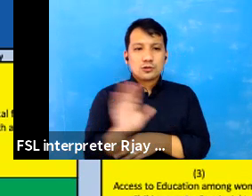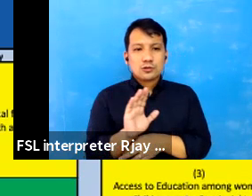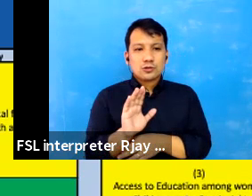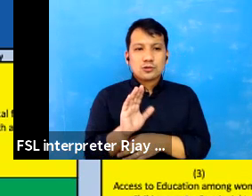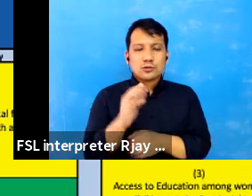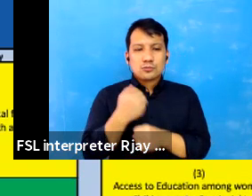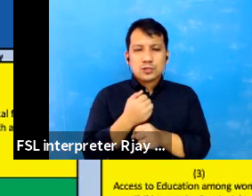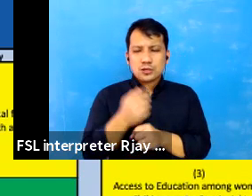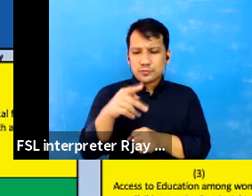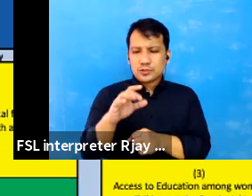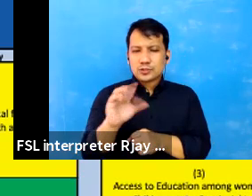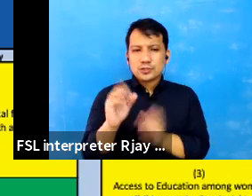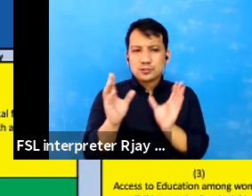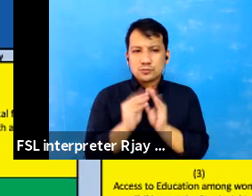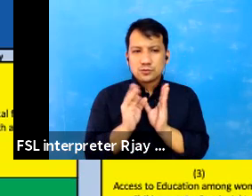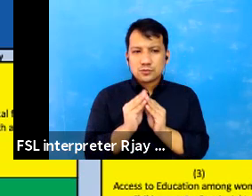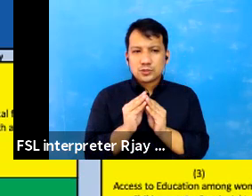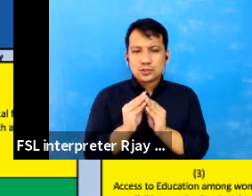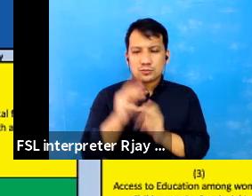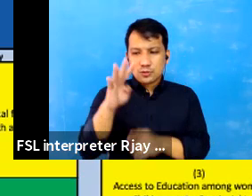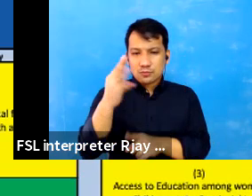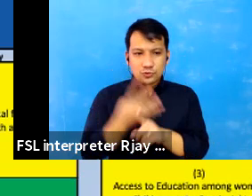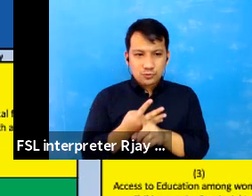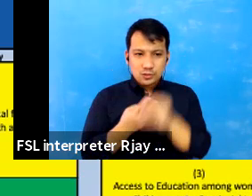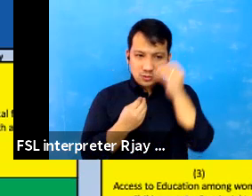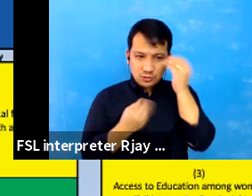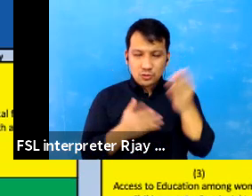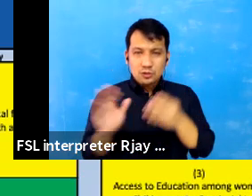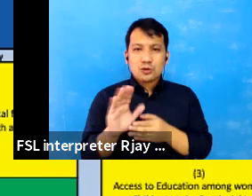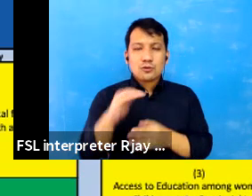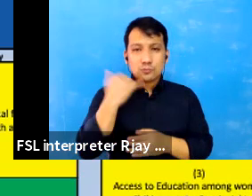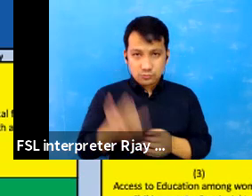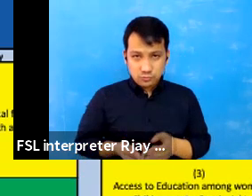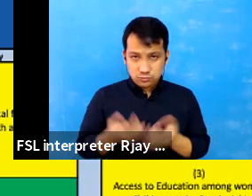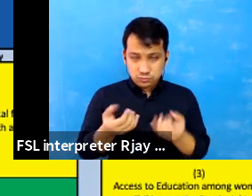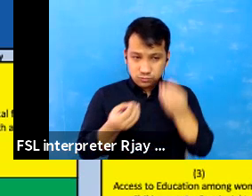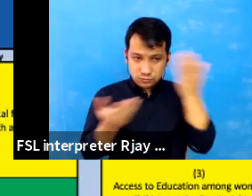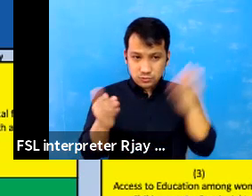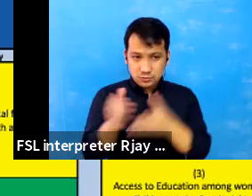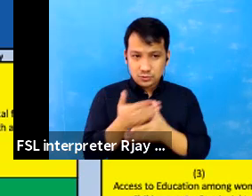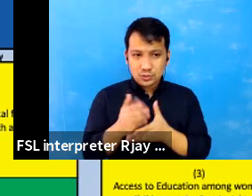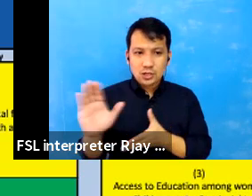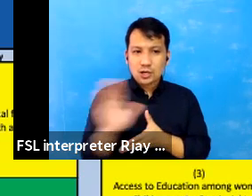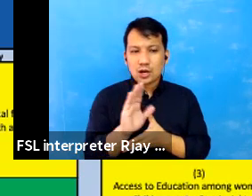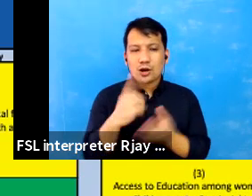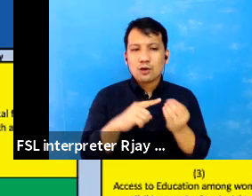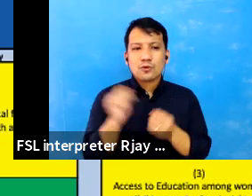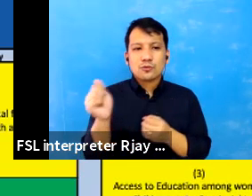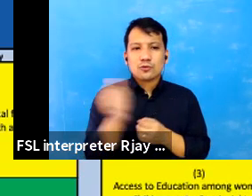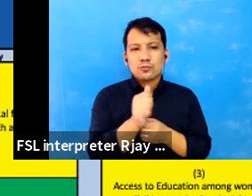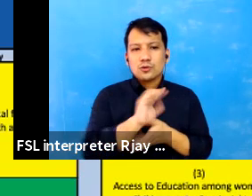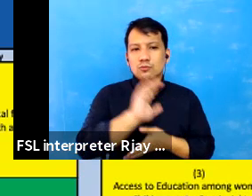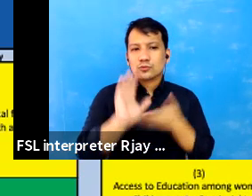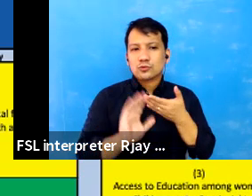PNC meeting, and the past 2 months, we were inviting IMNAUs to share with us their